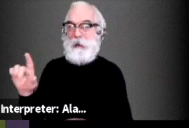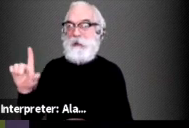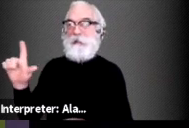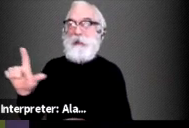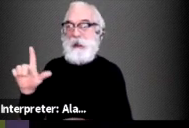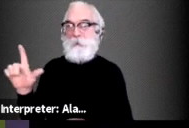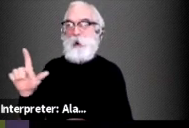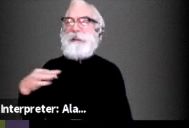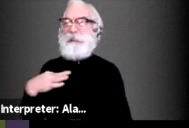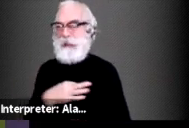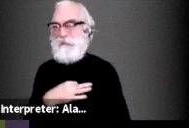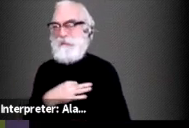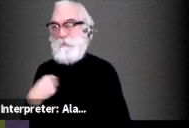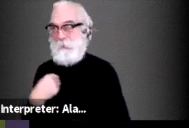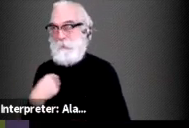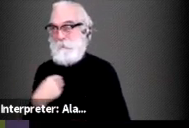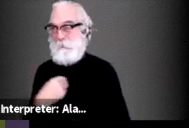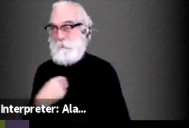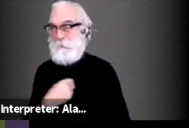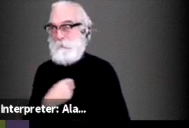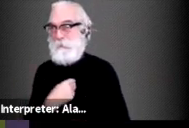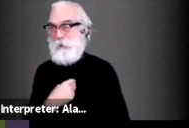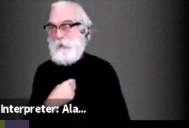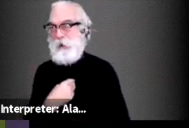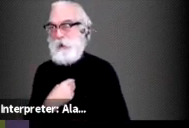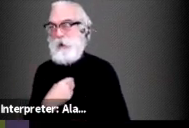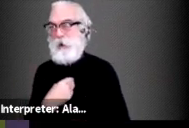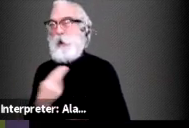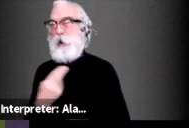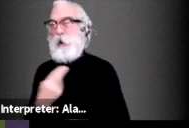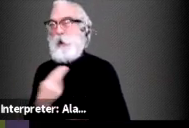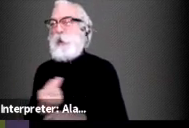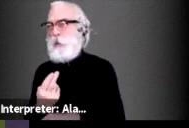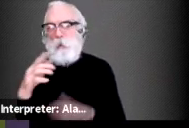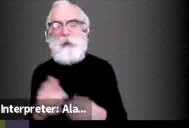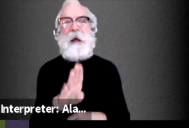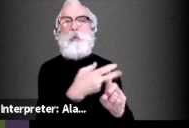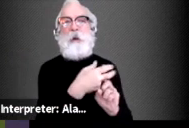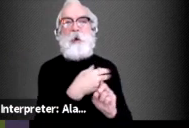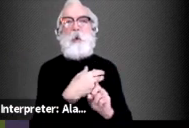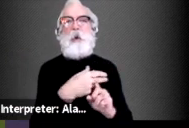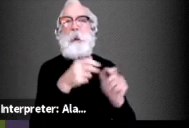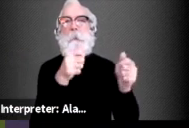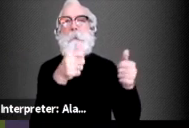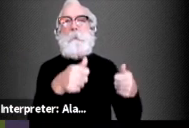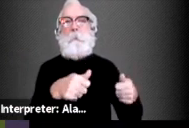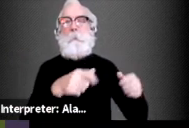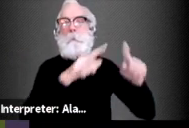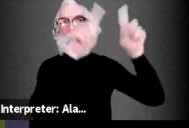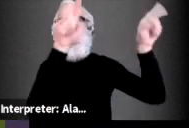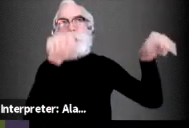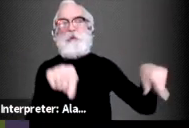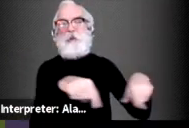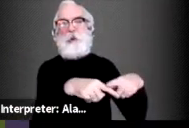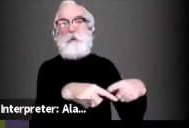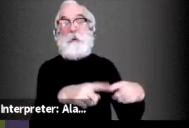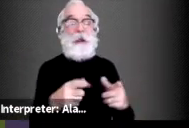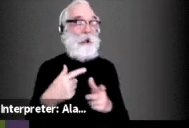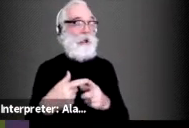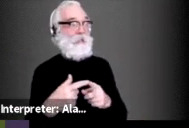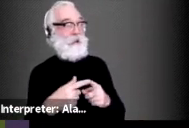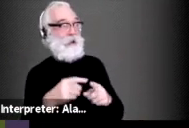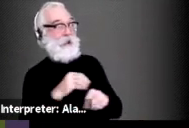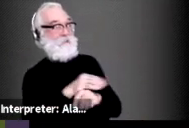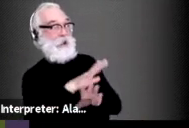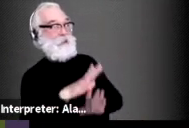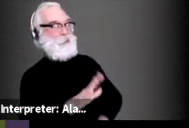club used it on a club recruiting poster, at least until her advisor suggested that it might not be